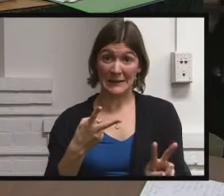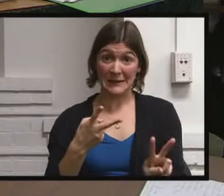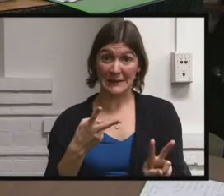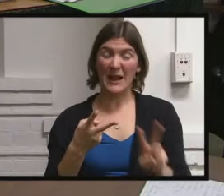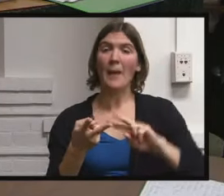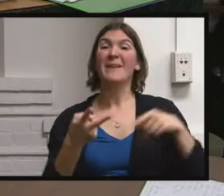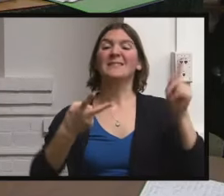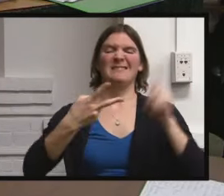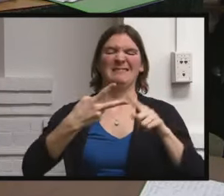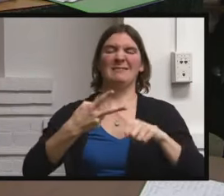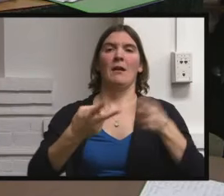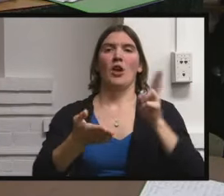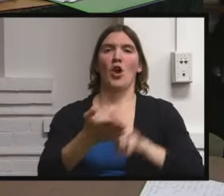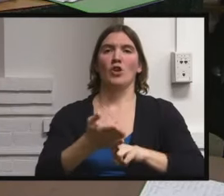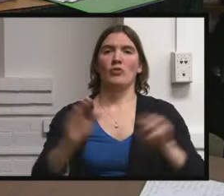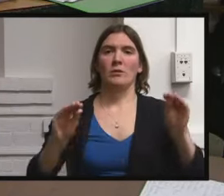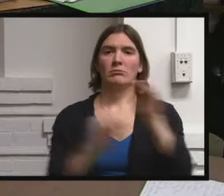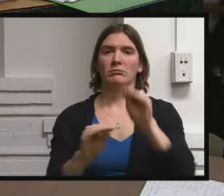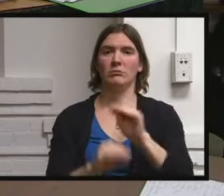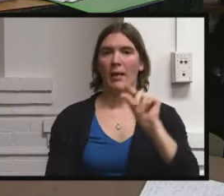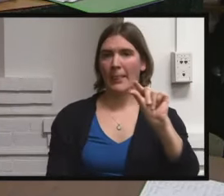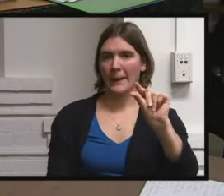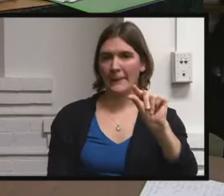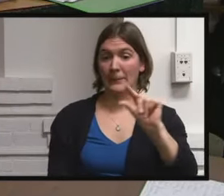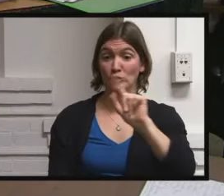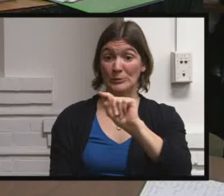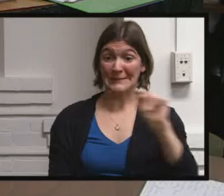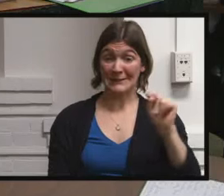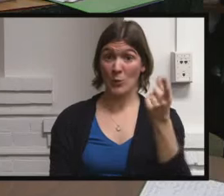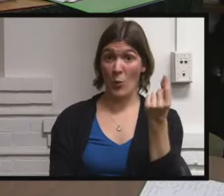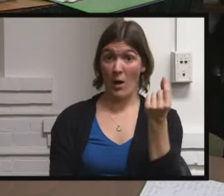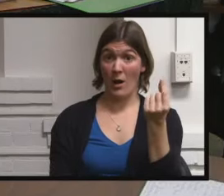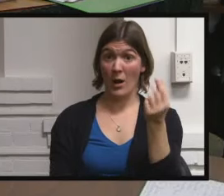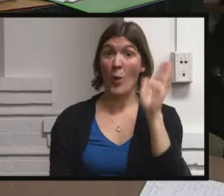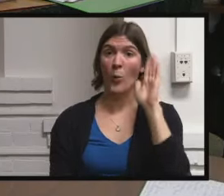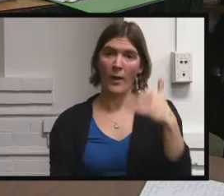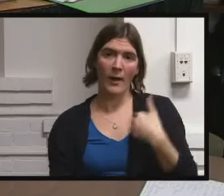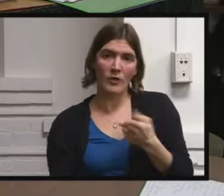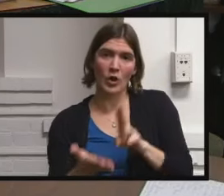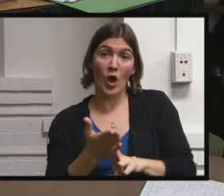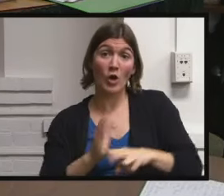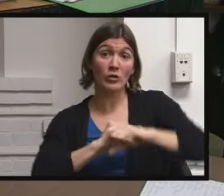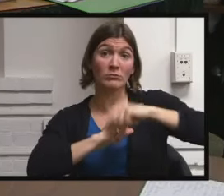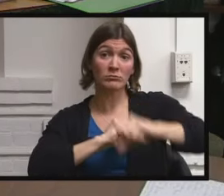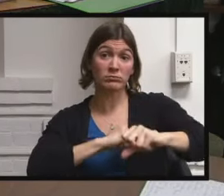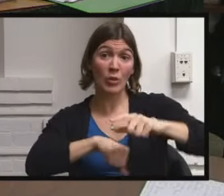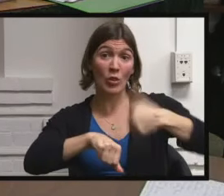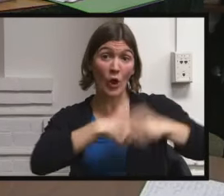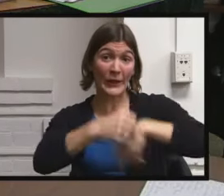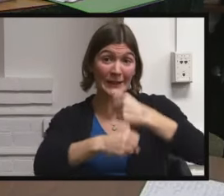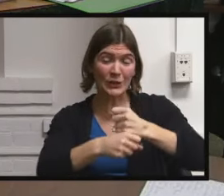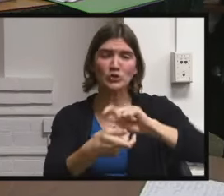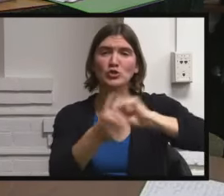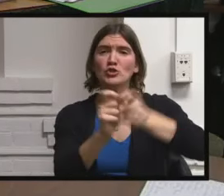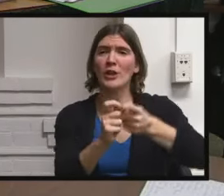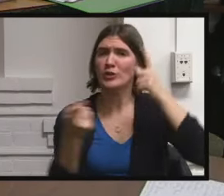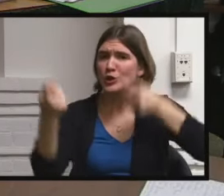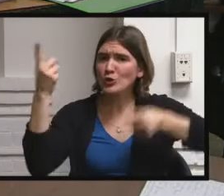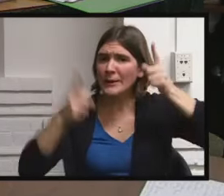the contract with Triple T, where there'd be a potential contract extension and some change of terms in